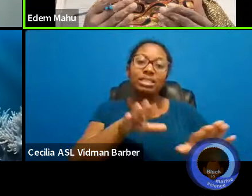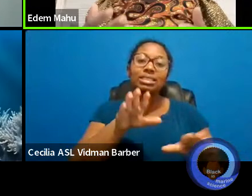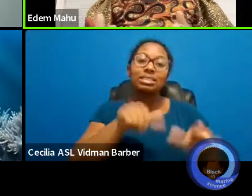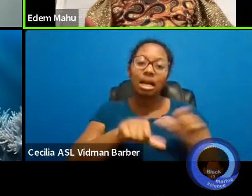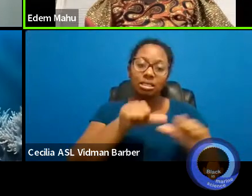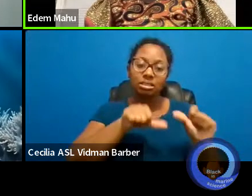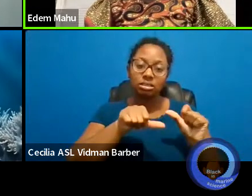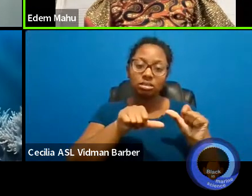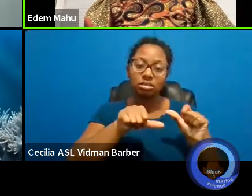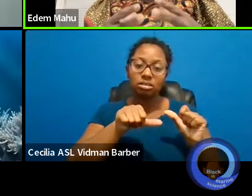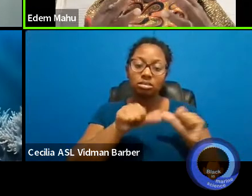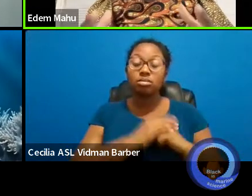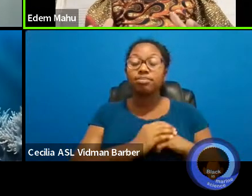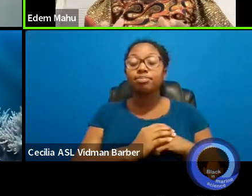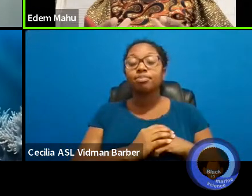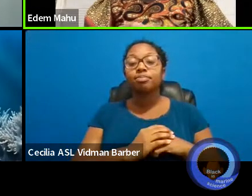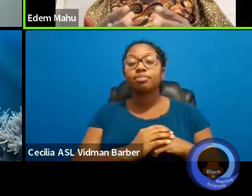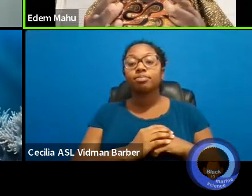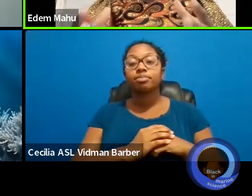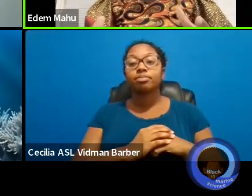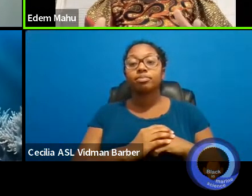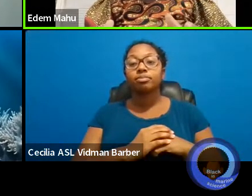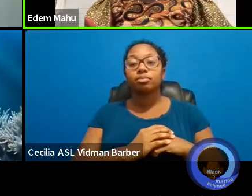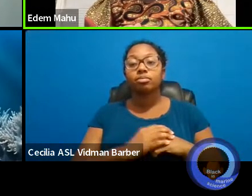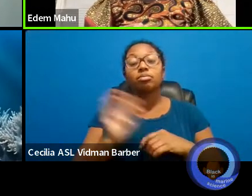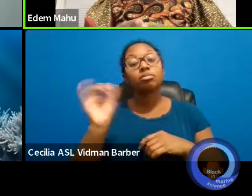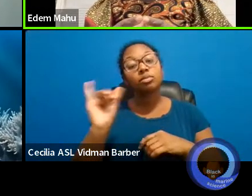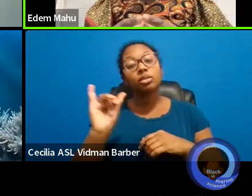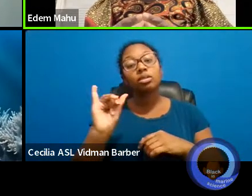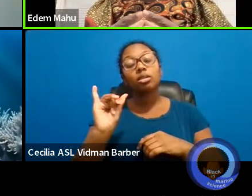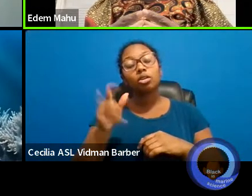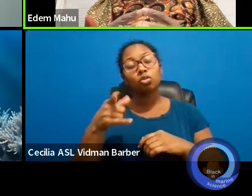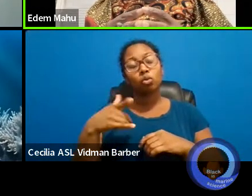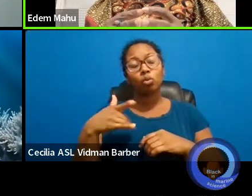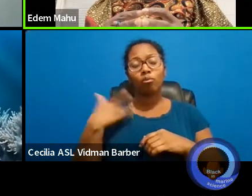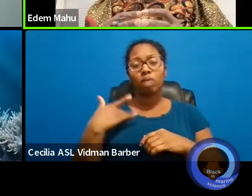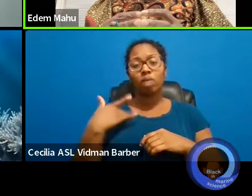it also gives you that advantage, or that